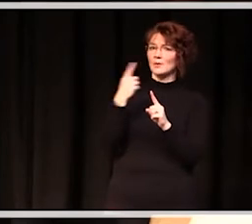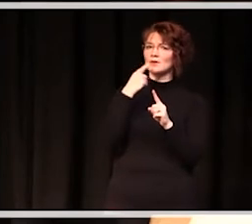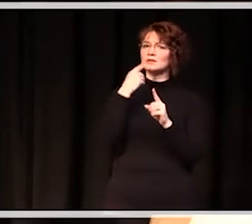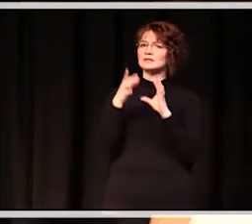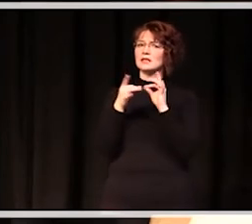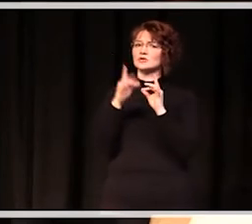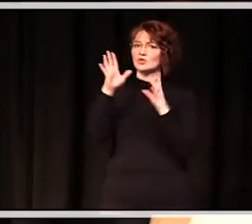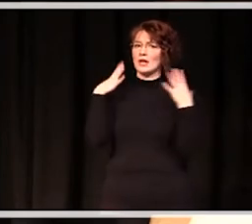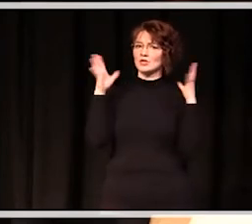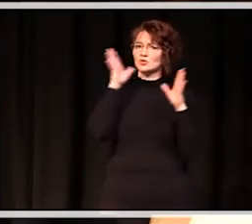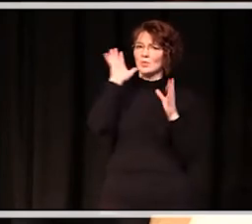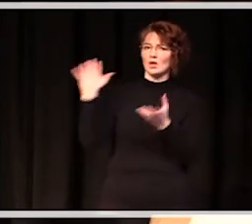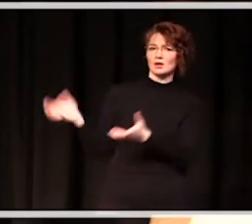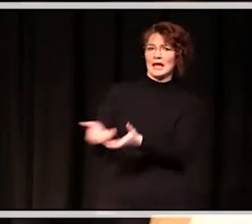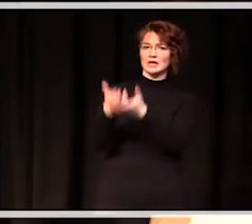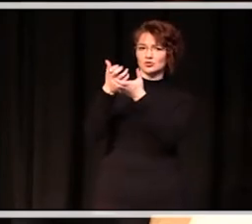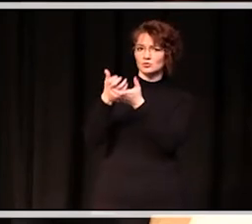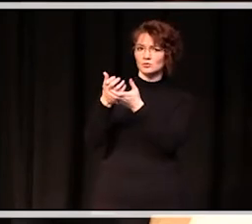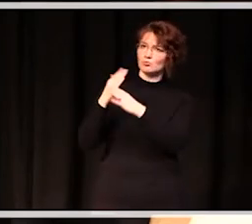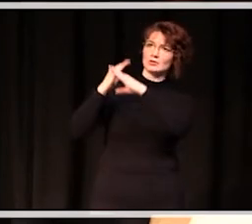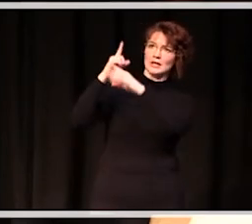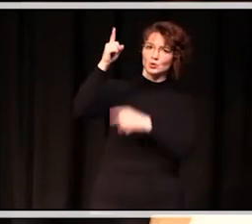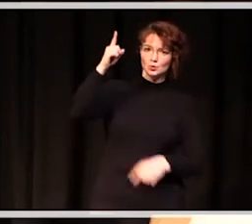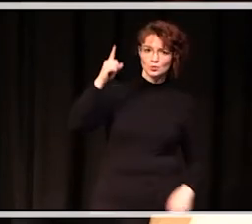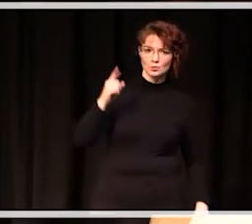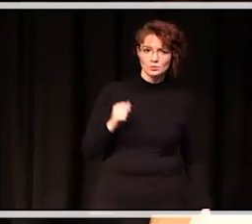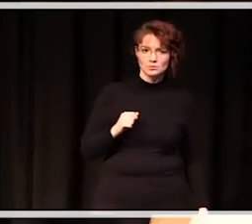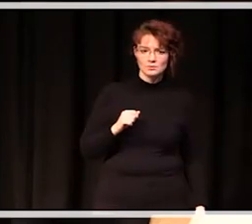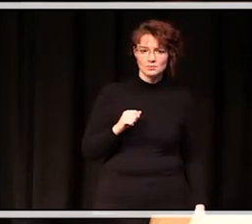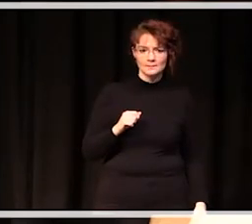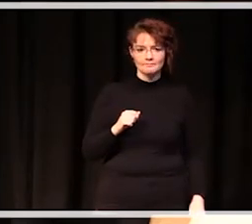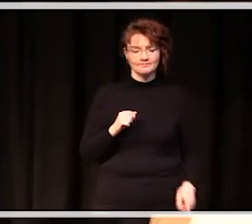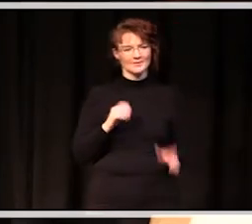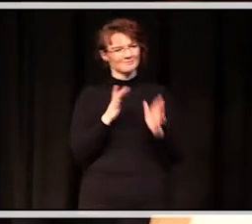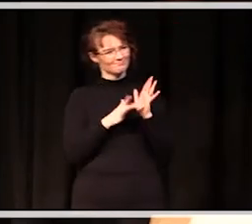to protect you. And Jesus says, well,